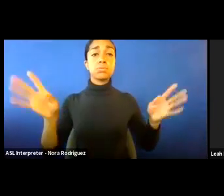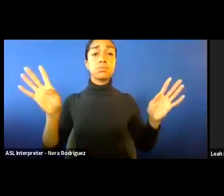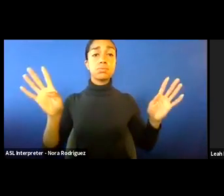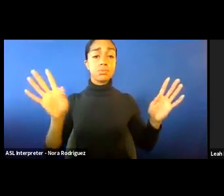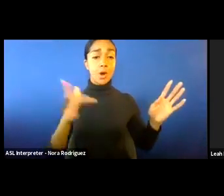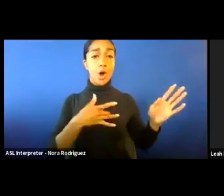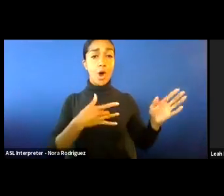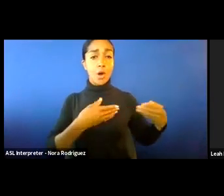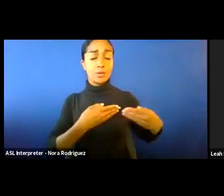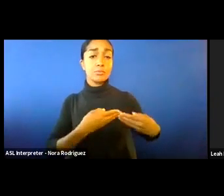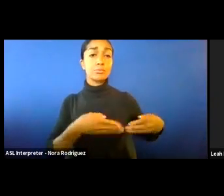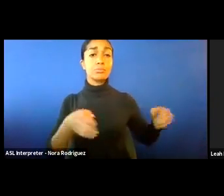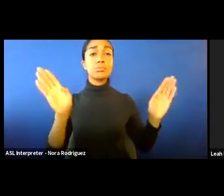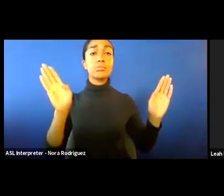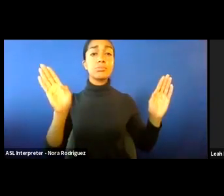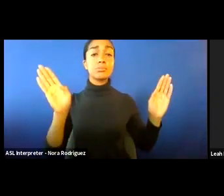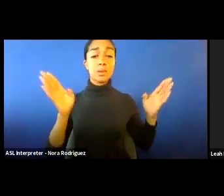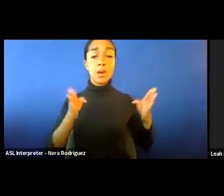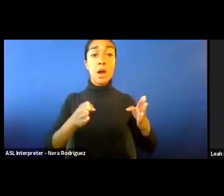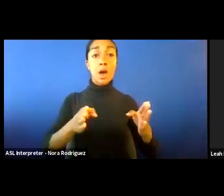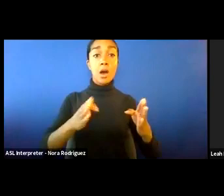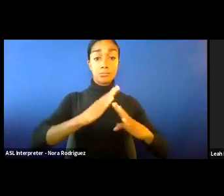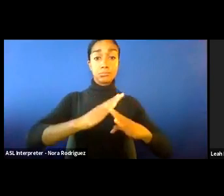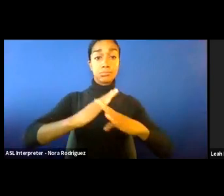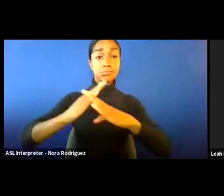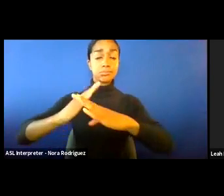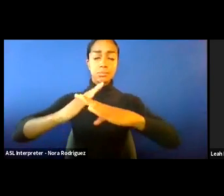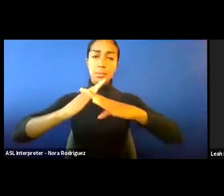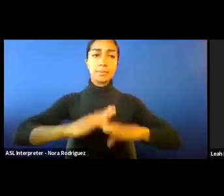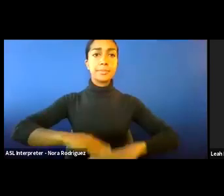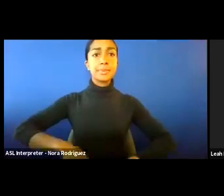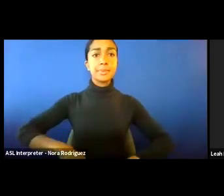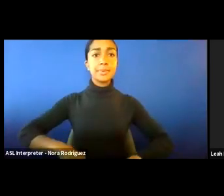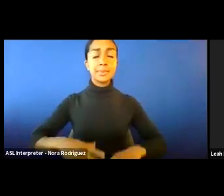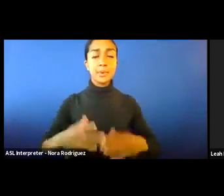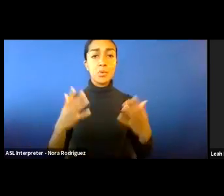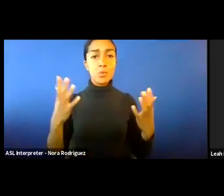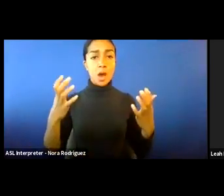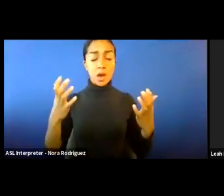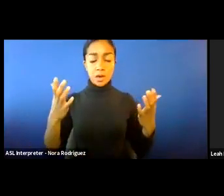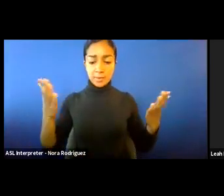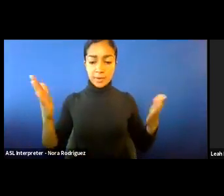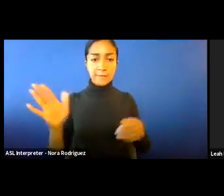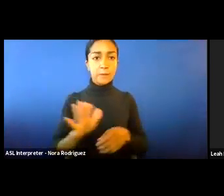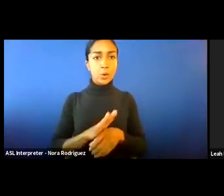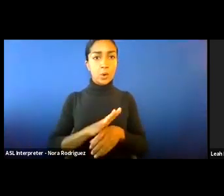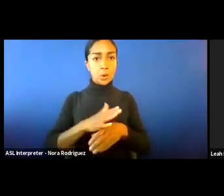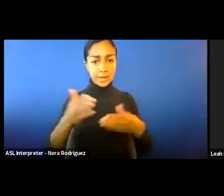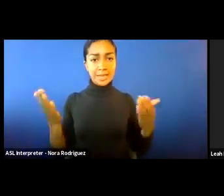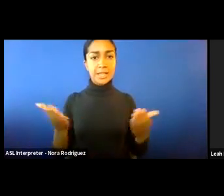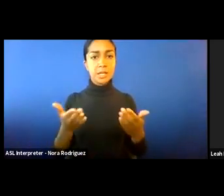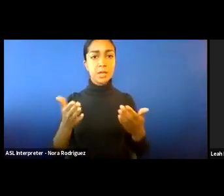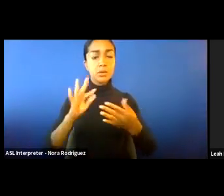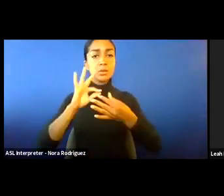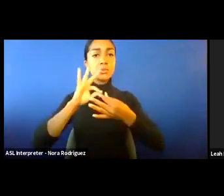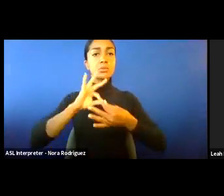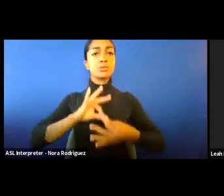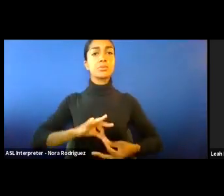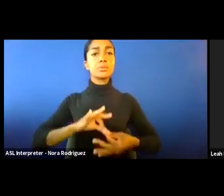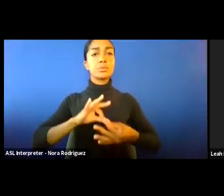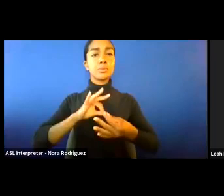to clear the obstacles so that we may be fully present to all that this moment and this